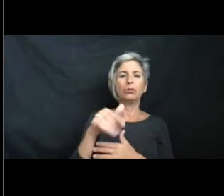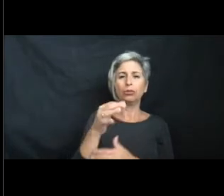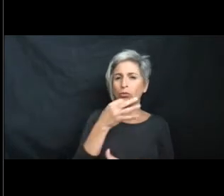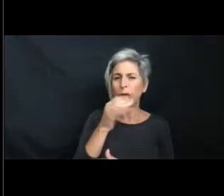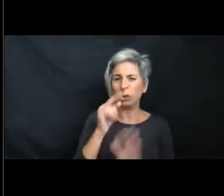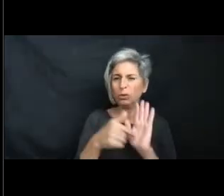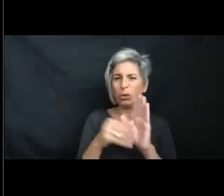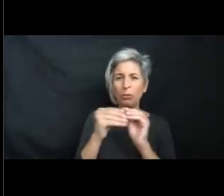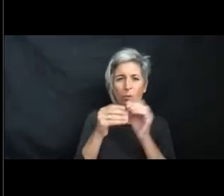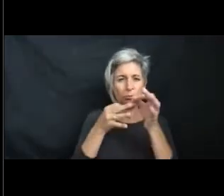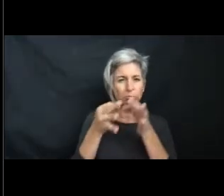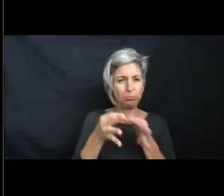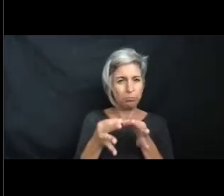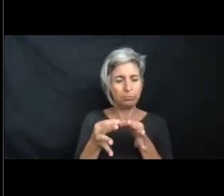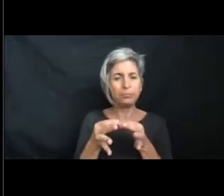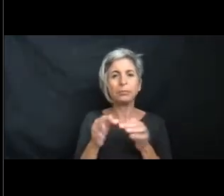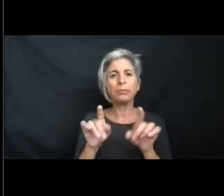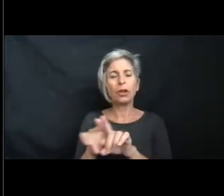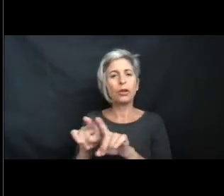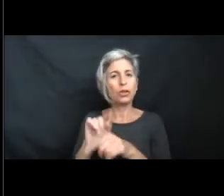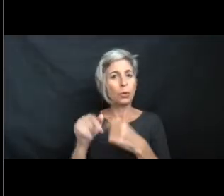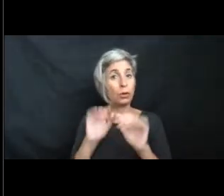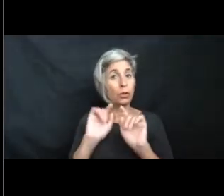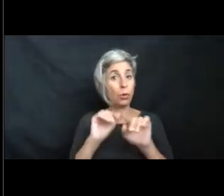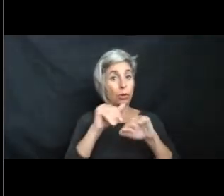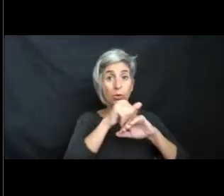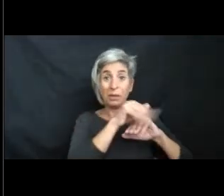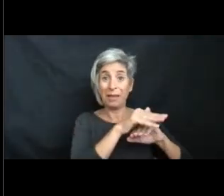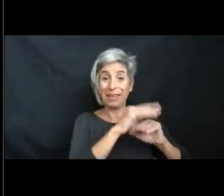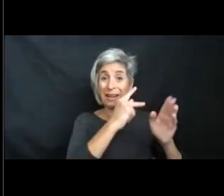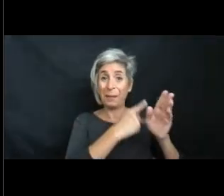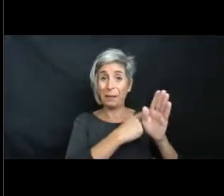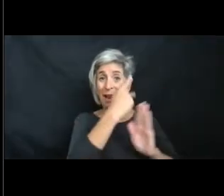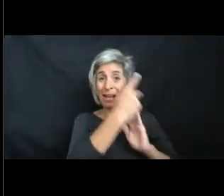momentarily, and then also when we go to submit a project.